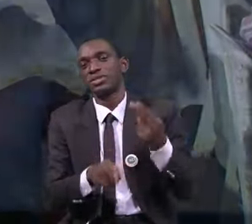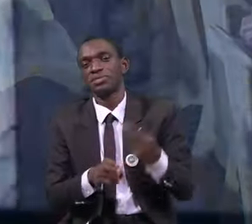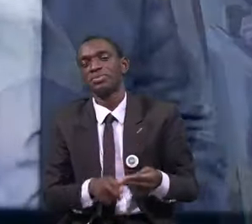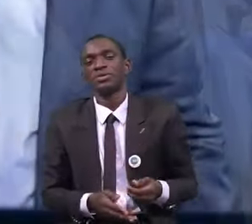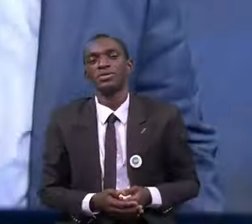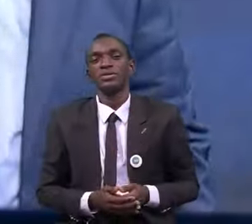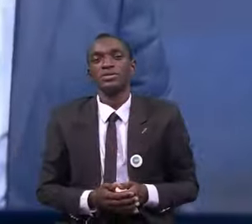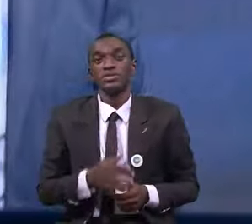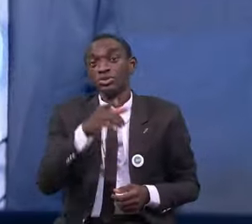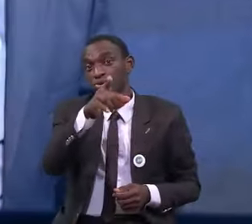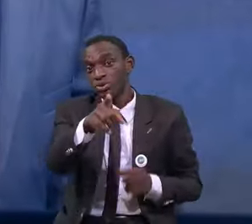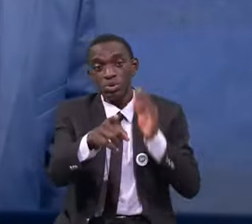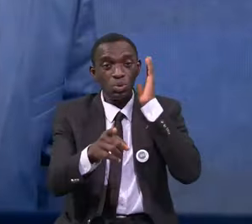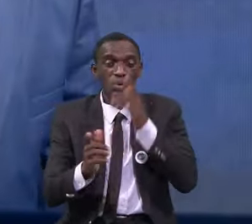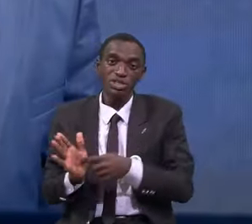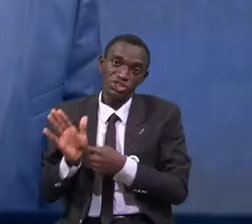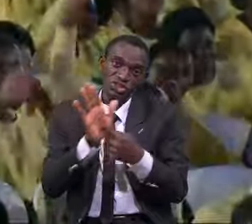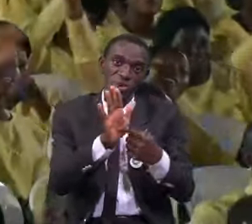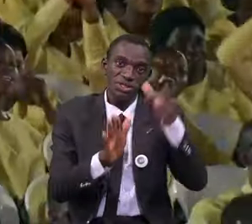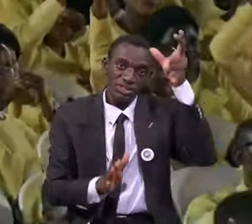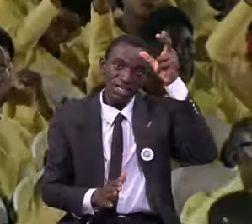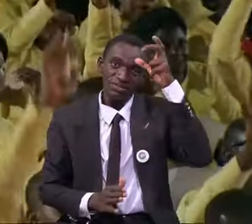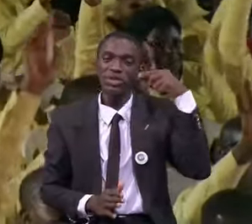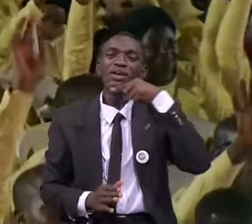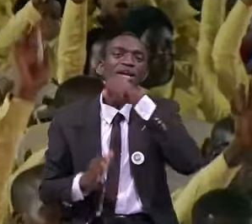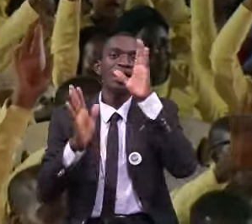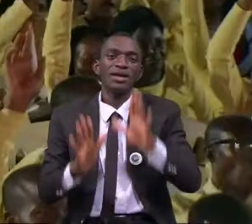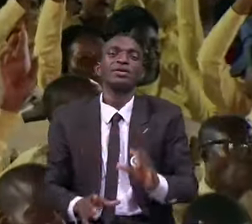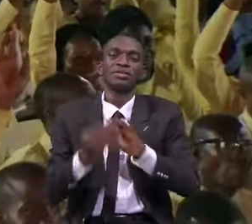You will prove the devil a liar.